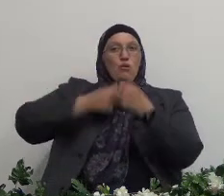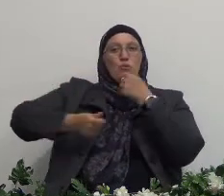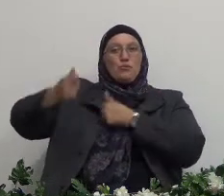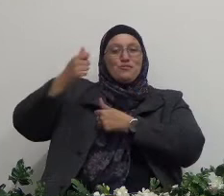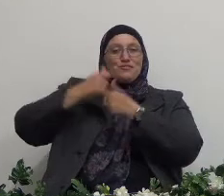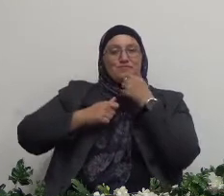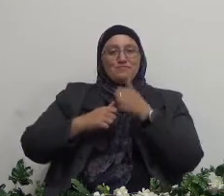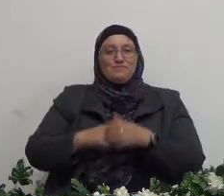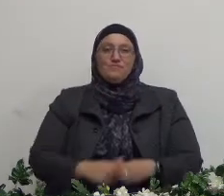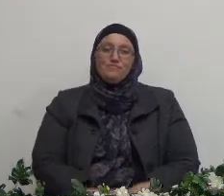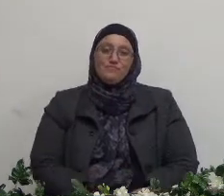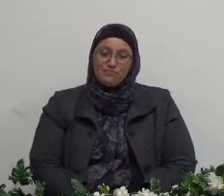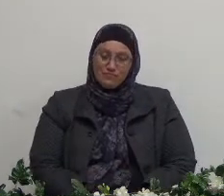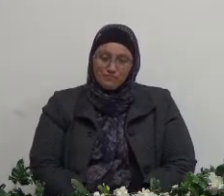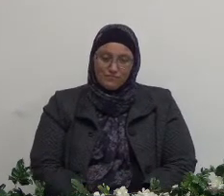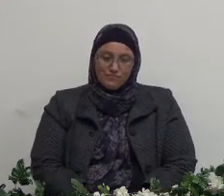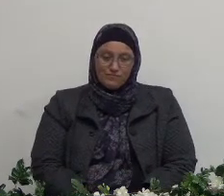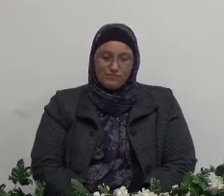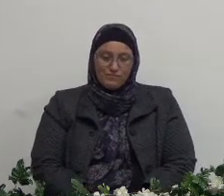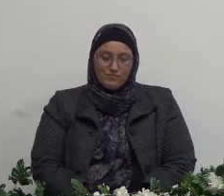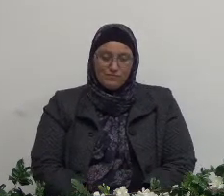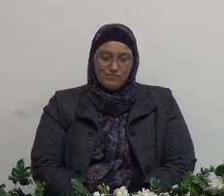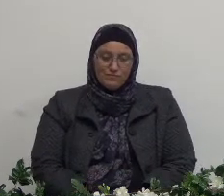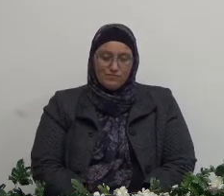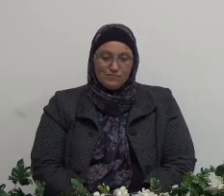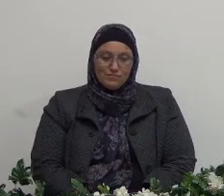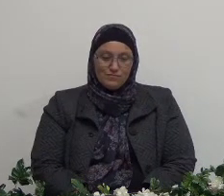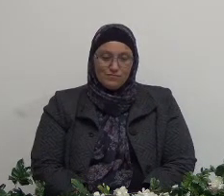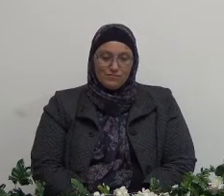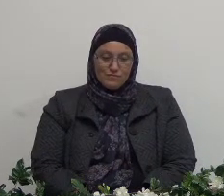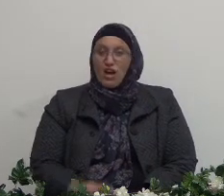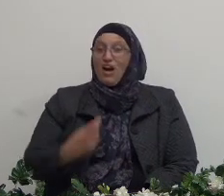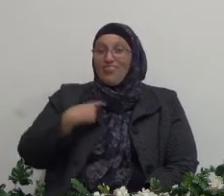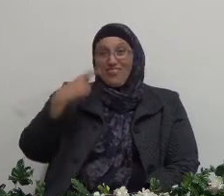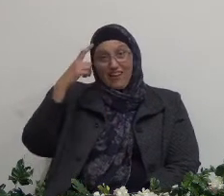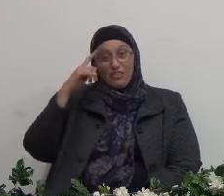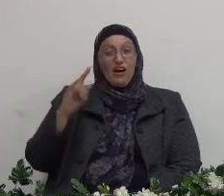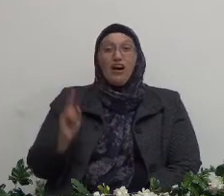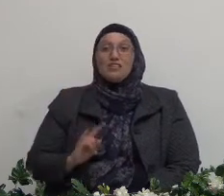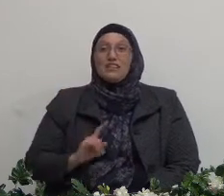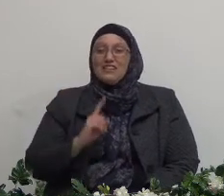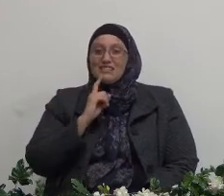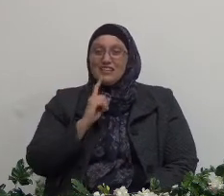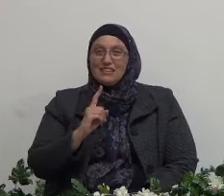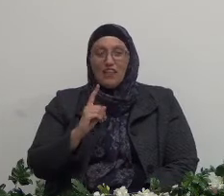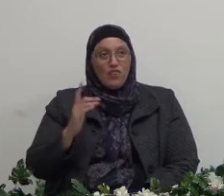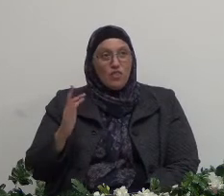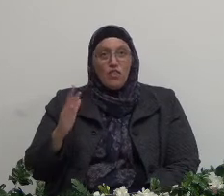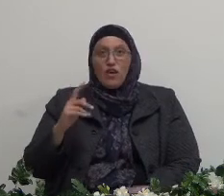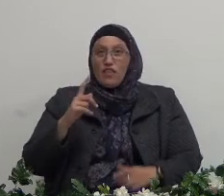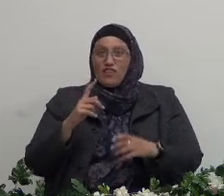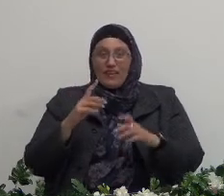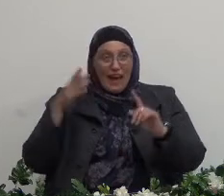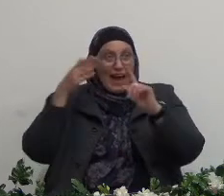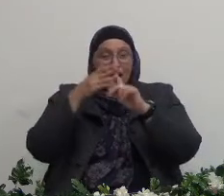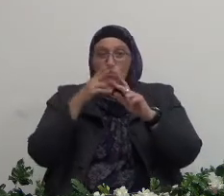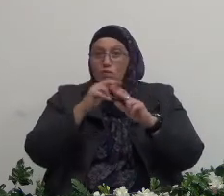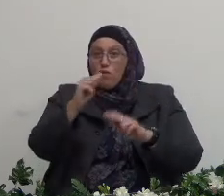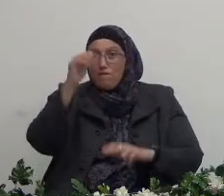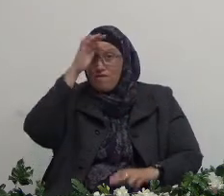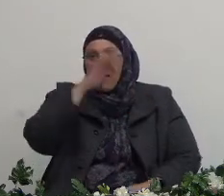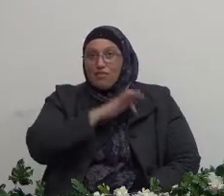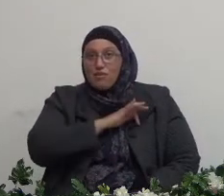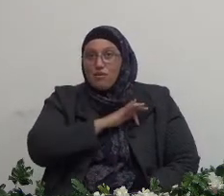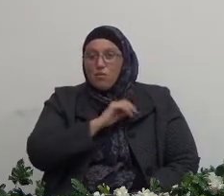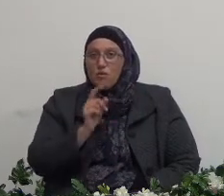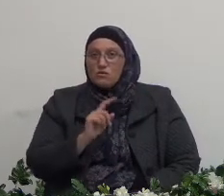Ra'suddin, I think the hadith says the head of faith is to gain reward, is to gain hasanat,